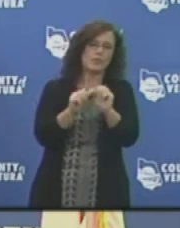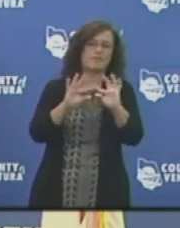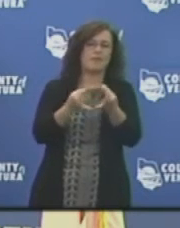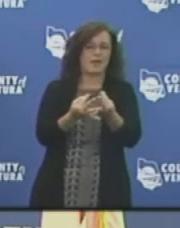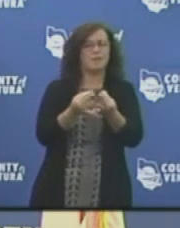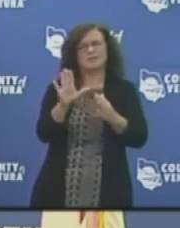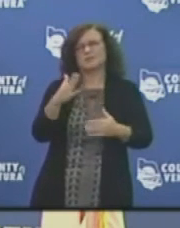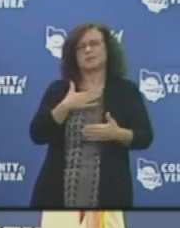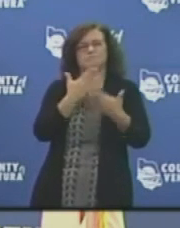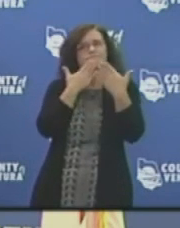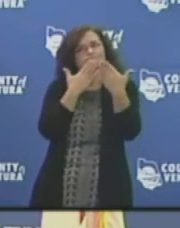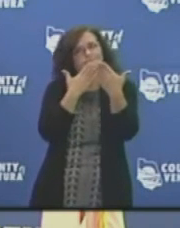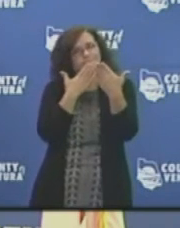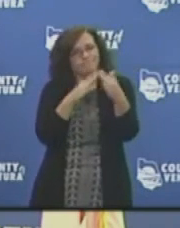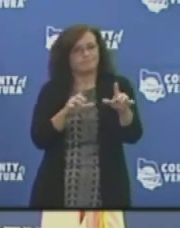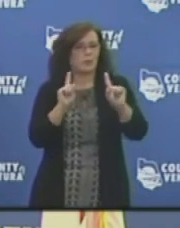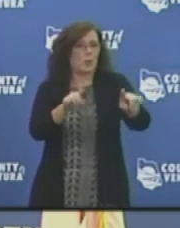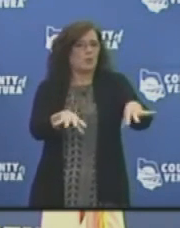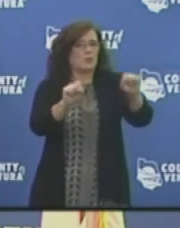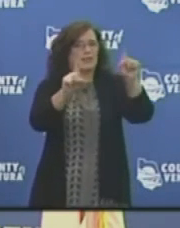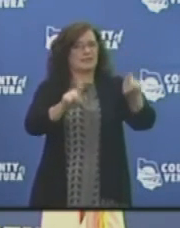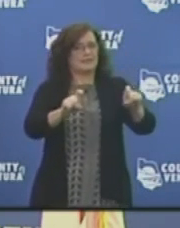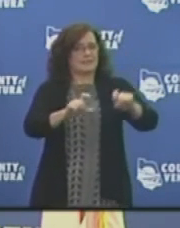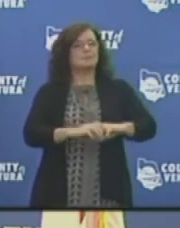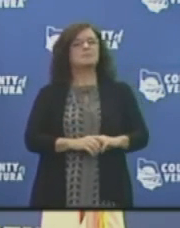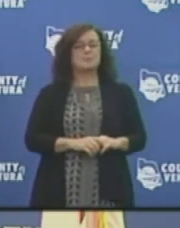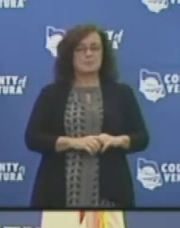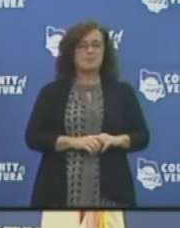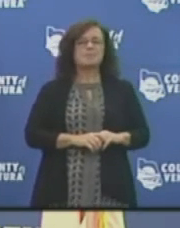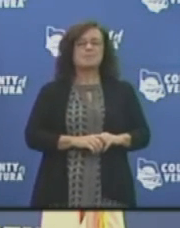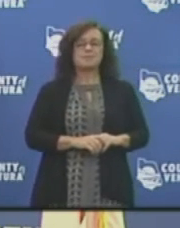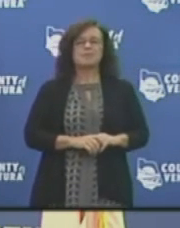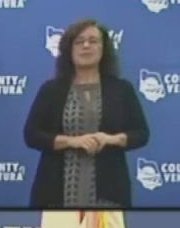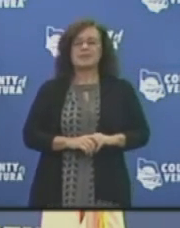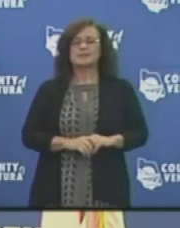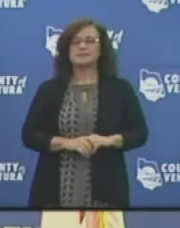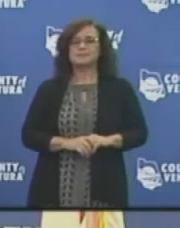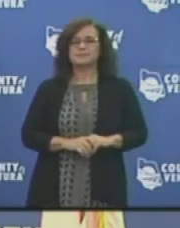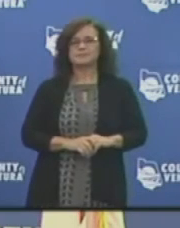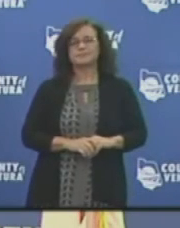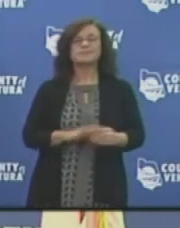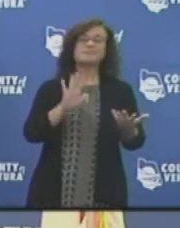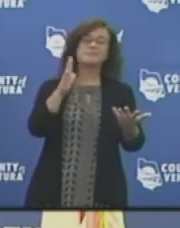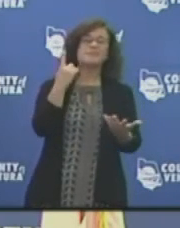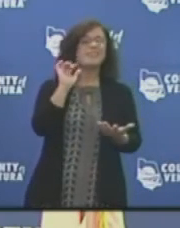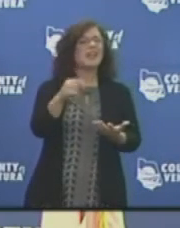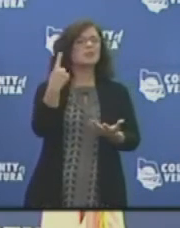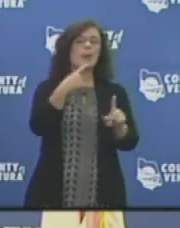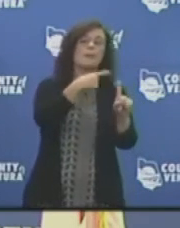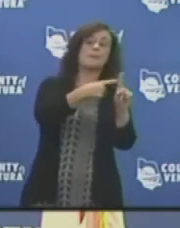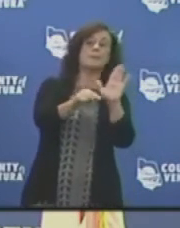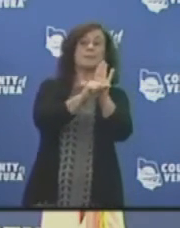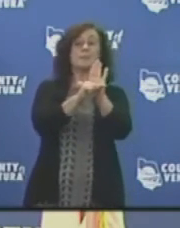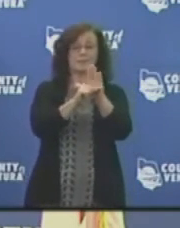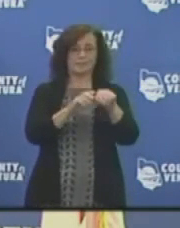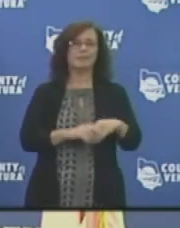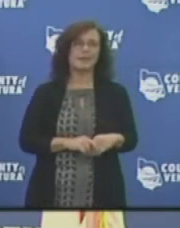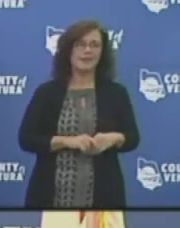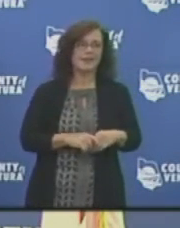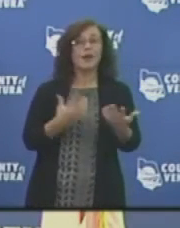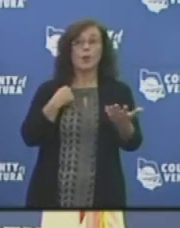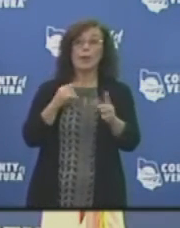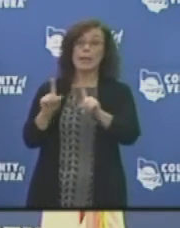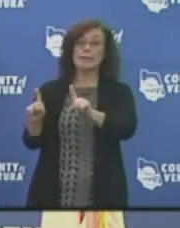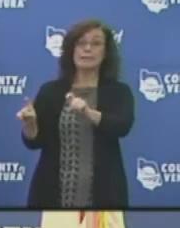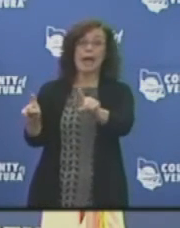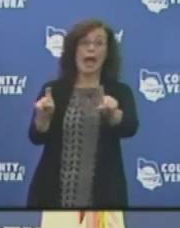really appreciate all that you're doing there. And it's one of those bad news, good news things. The bad news is we're seeing cases.